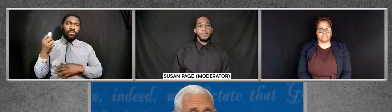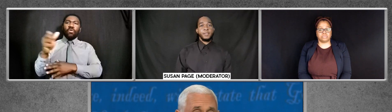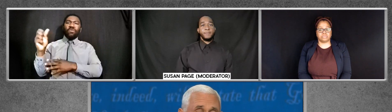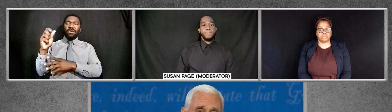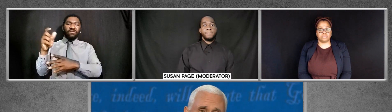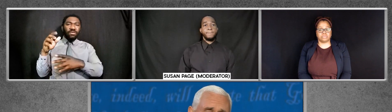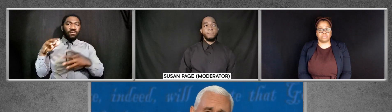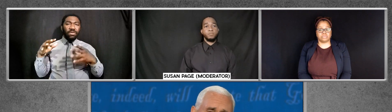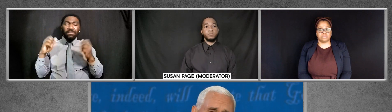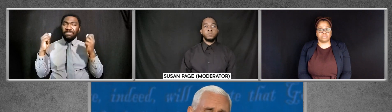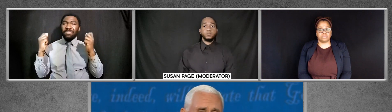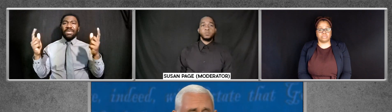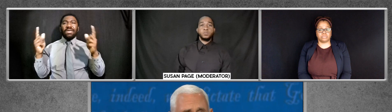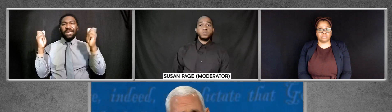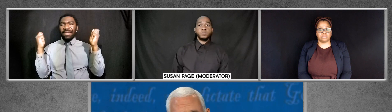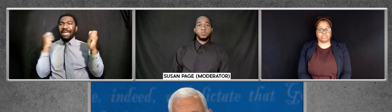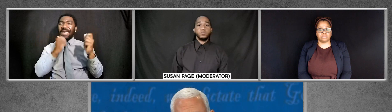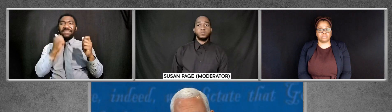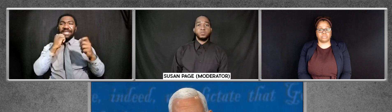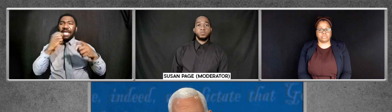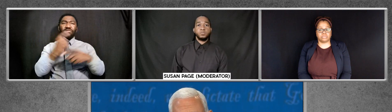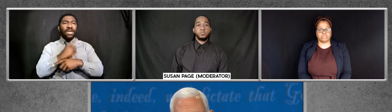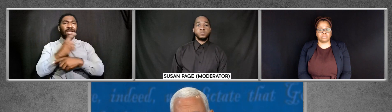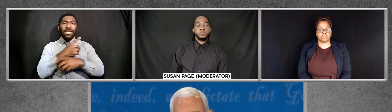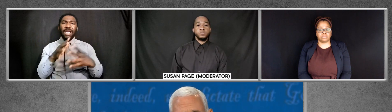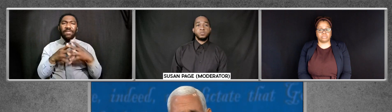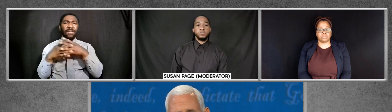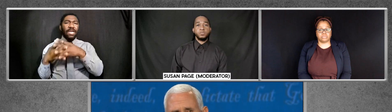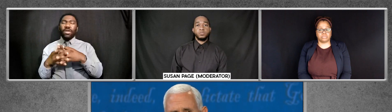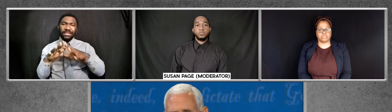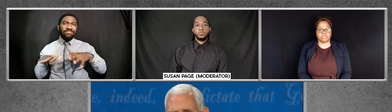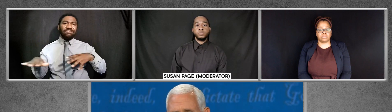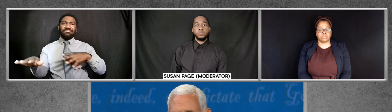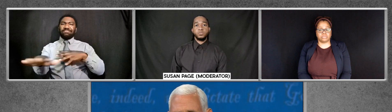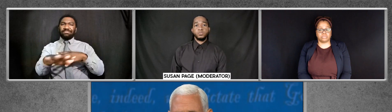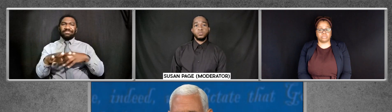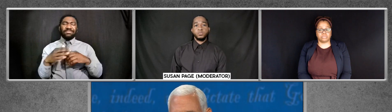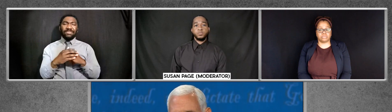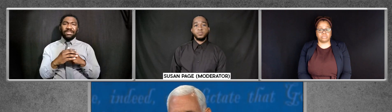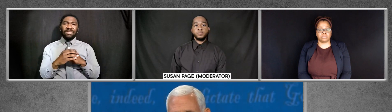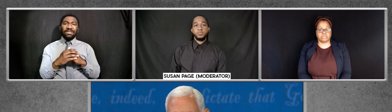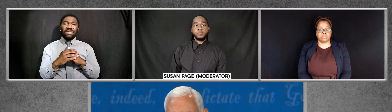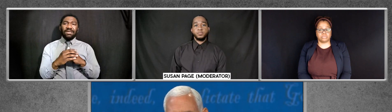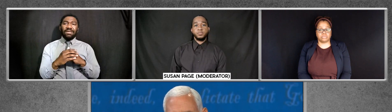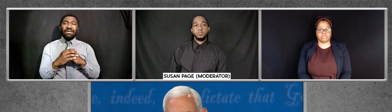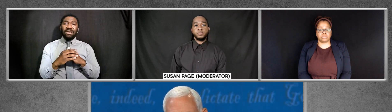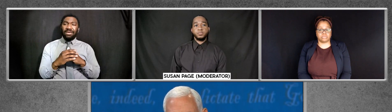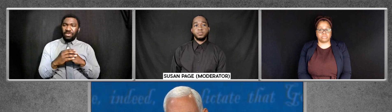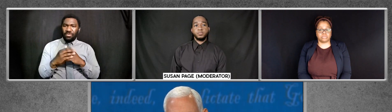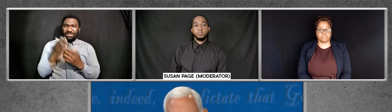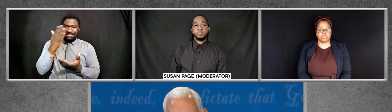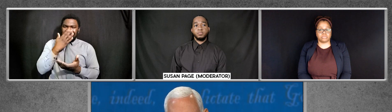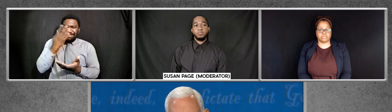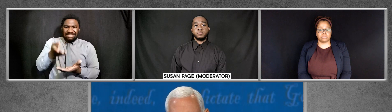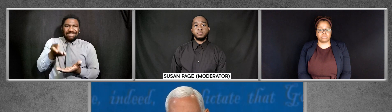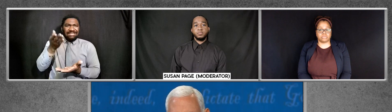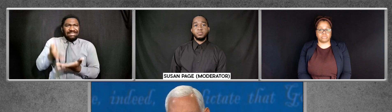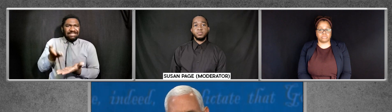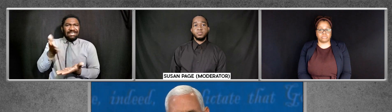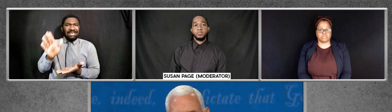those same Americans that delivered that historic victory in 2016, they see this president's record where we rebuild our military,